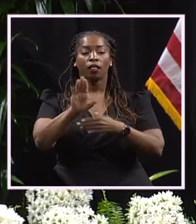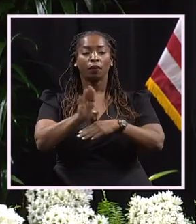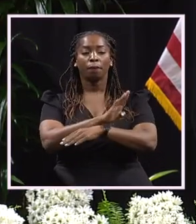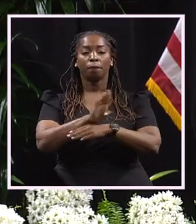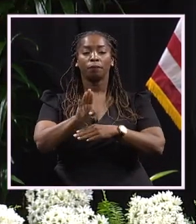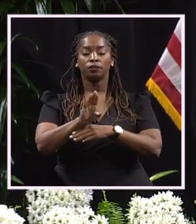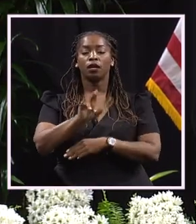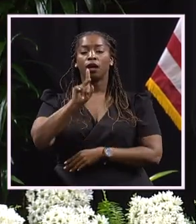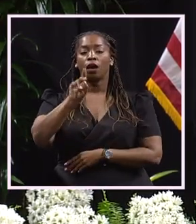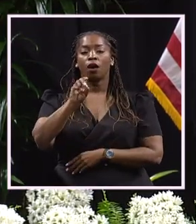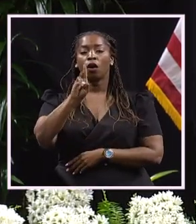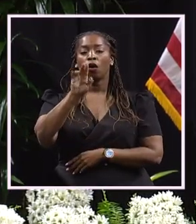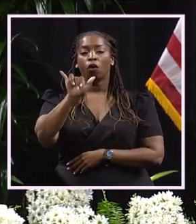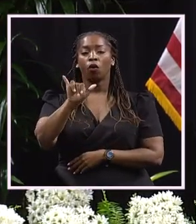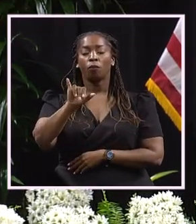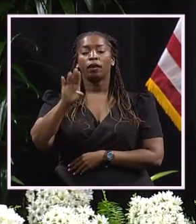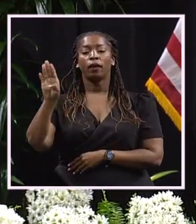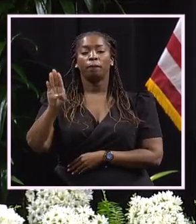Birch.